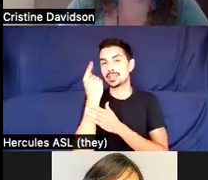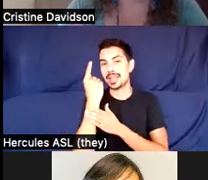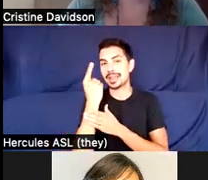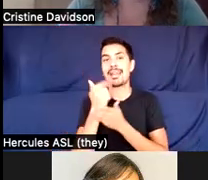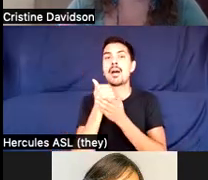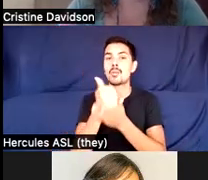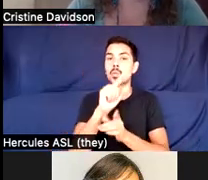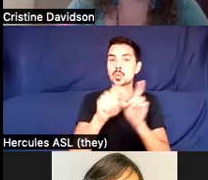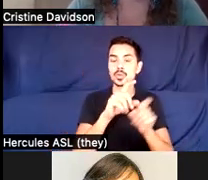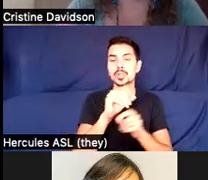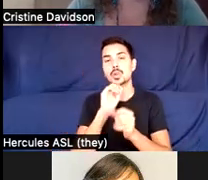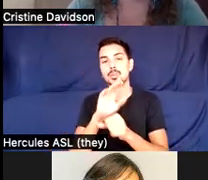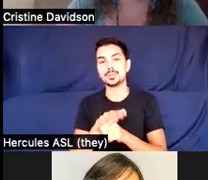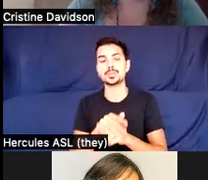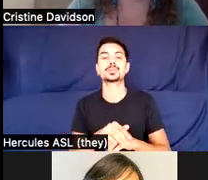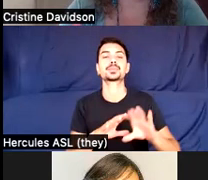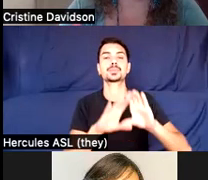help to understand,